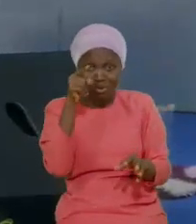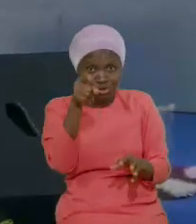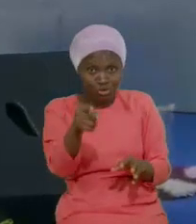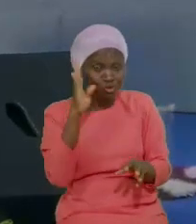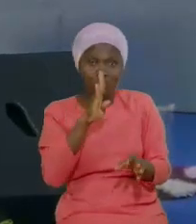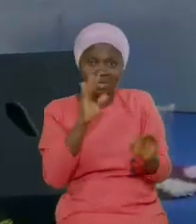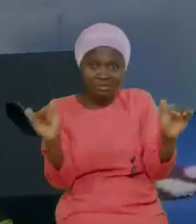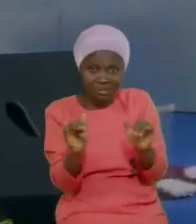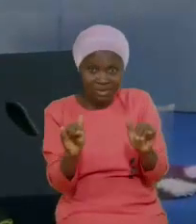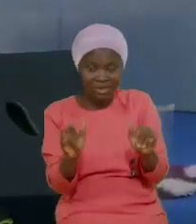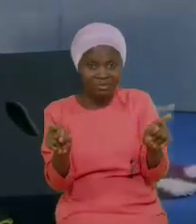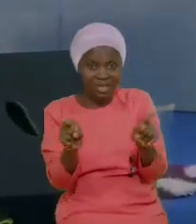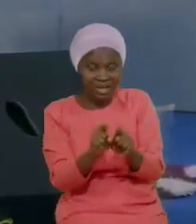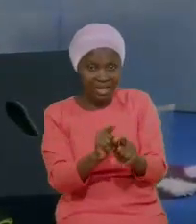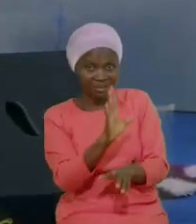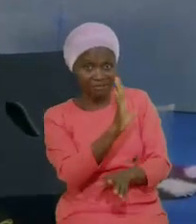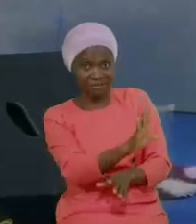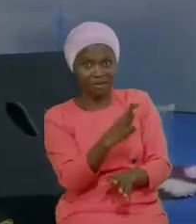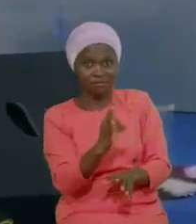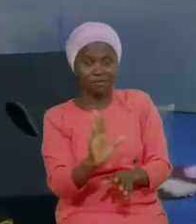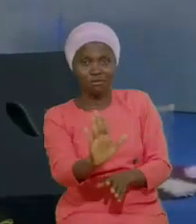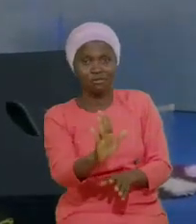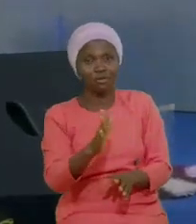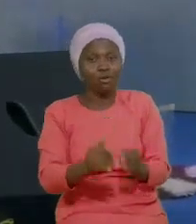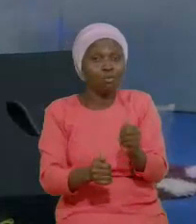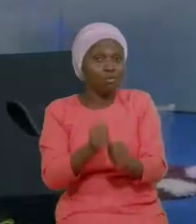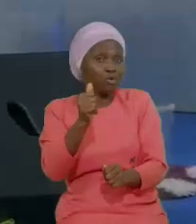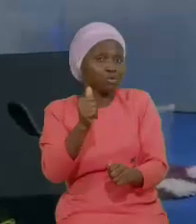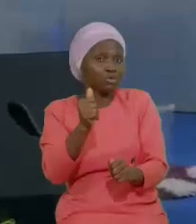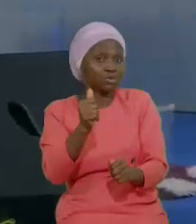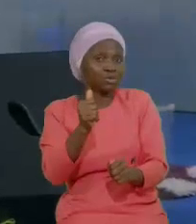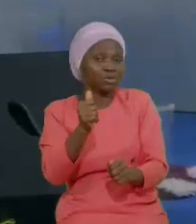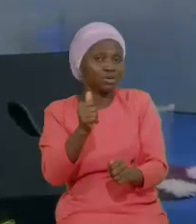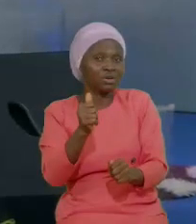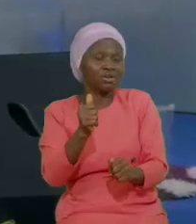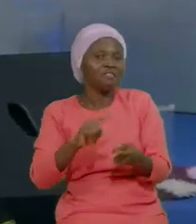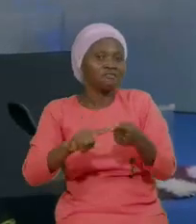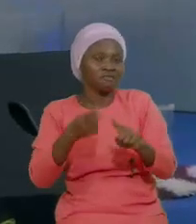like five of your most familiar friends.